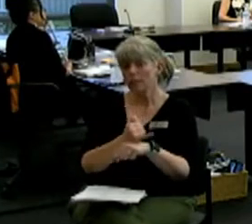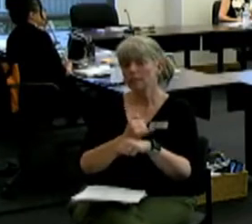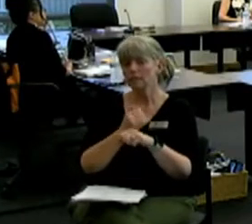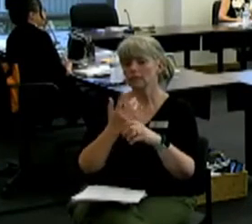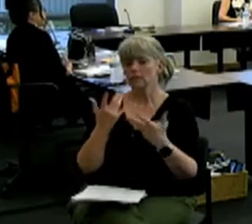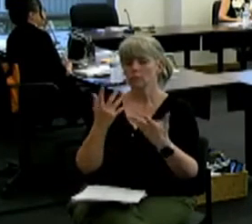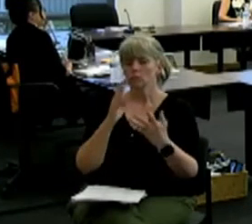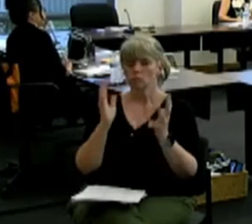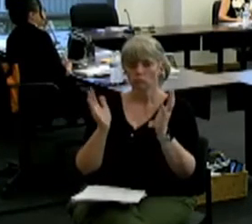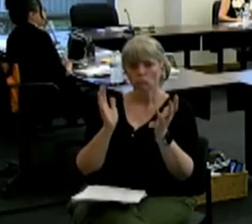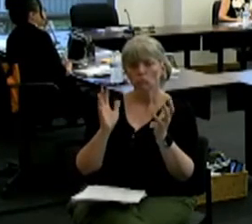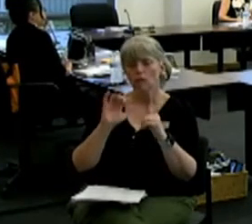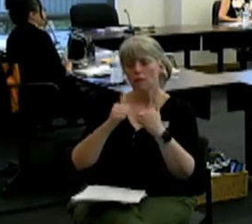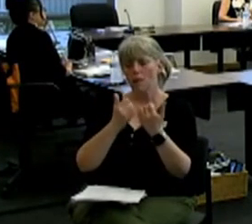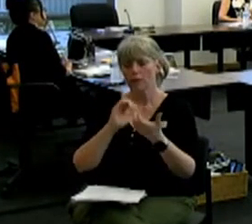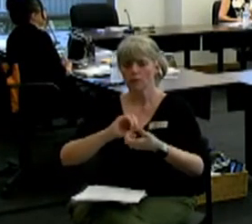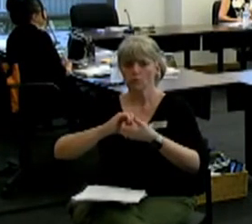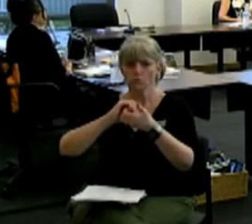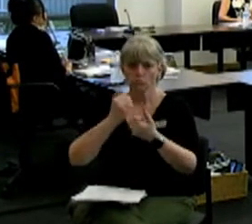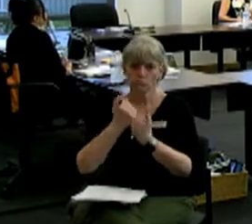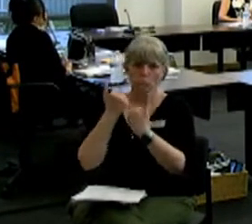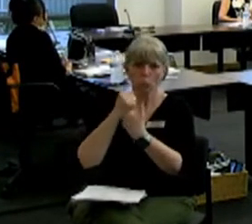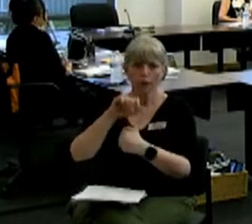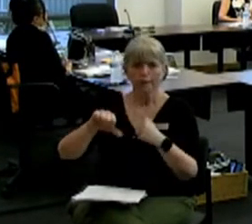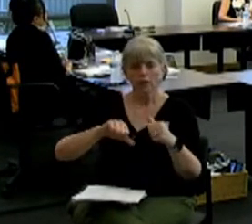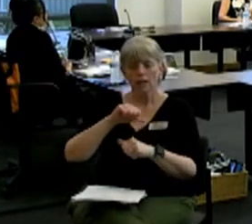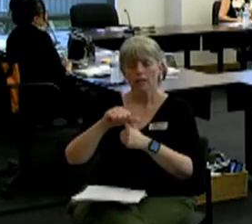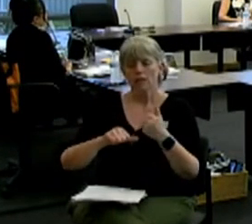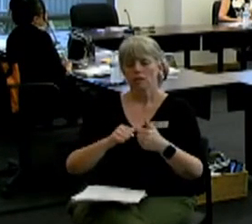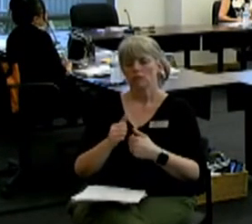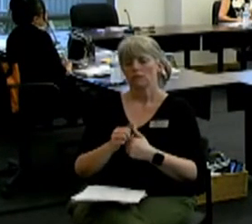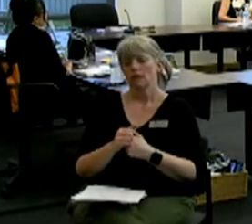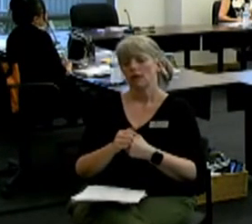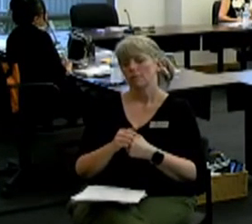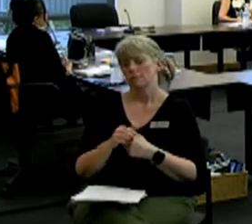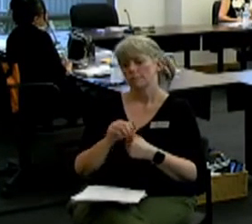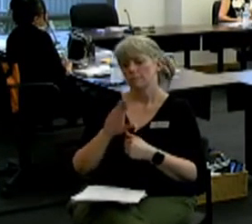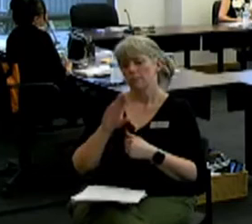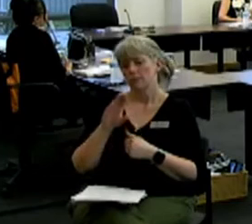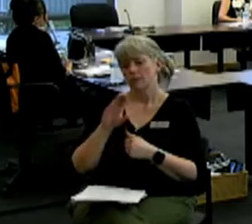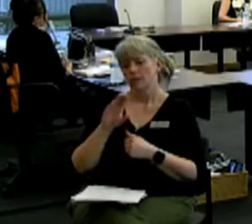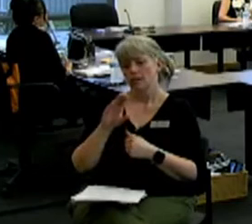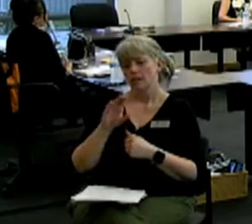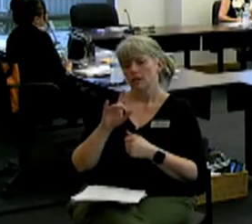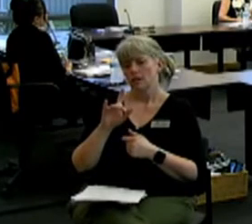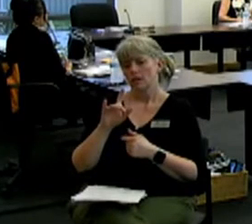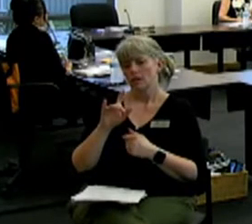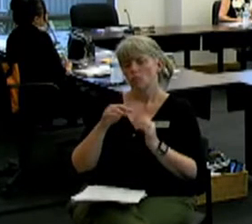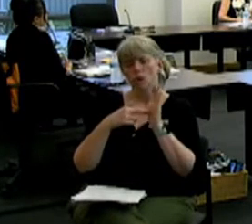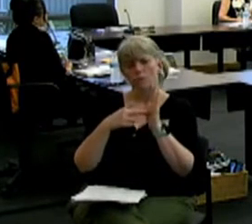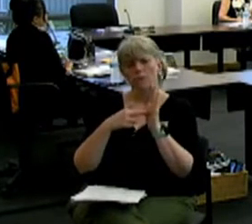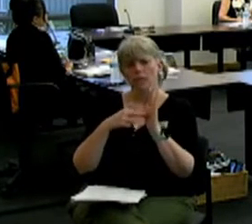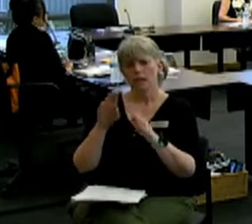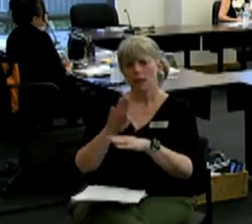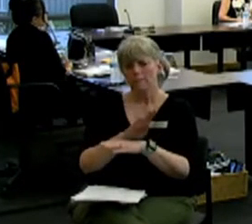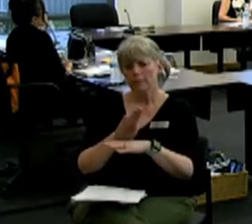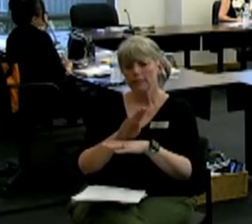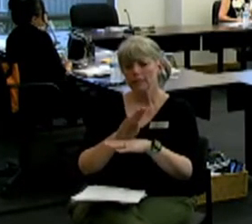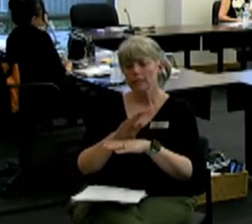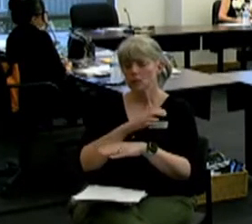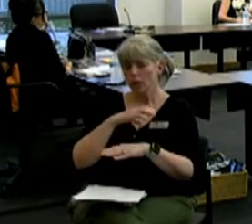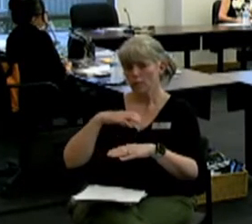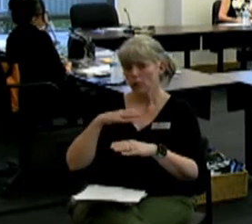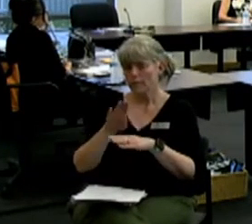one another. Bolingbrook Chamber of Commerce, to my knowledge, we've never had representation there, and they just formed